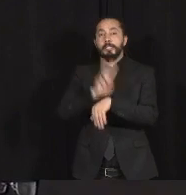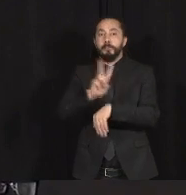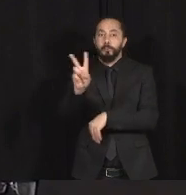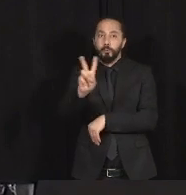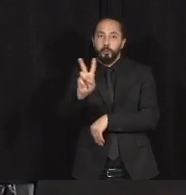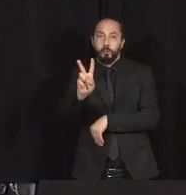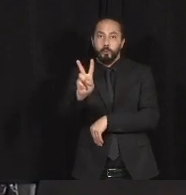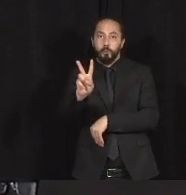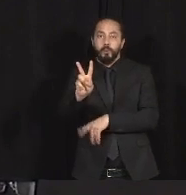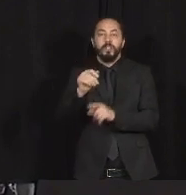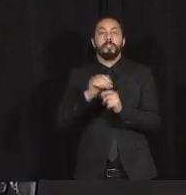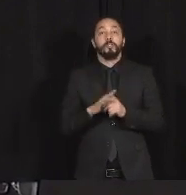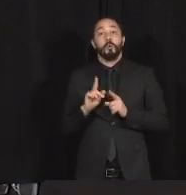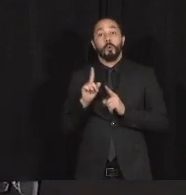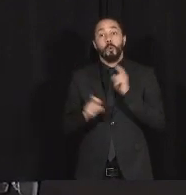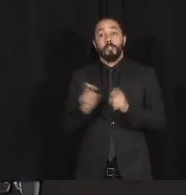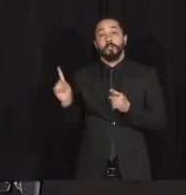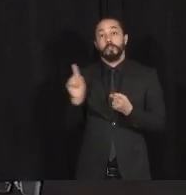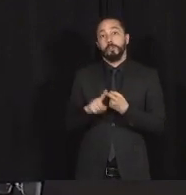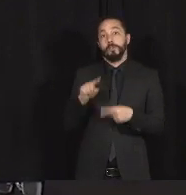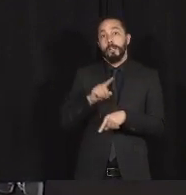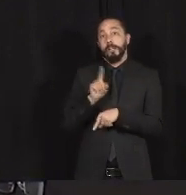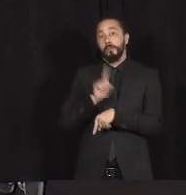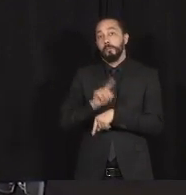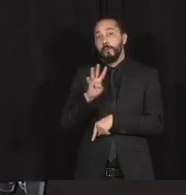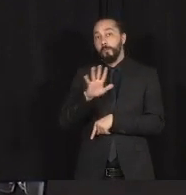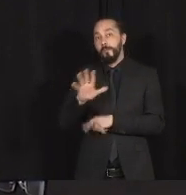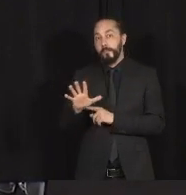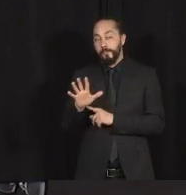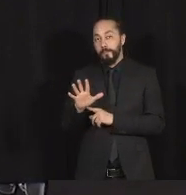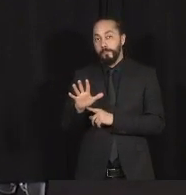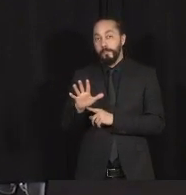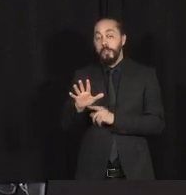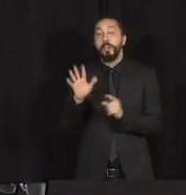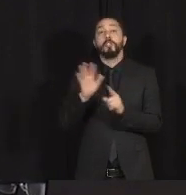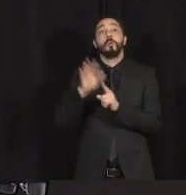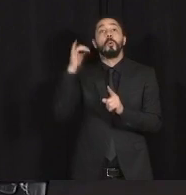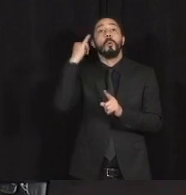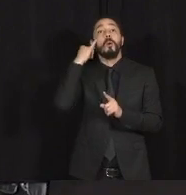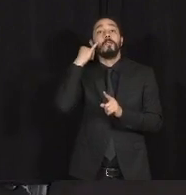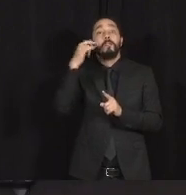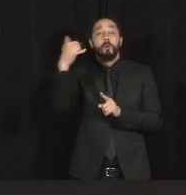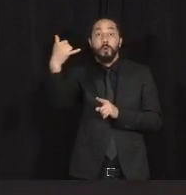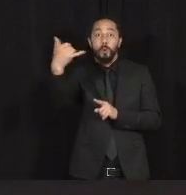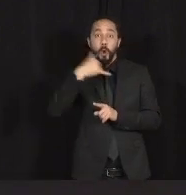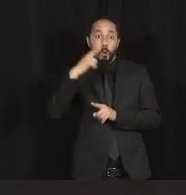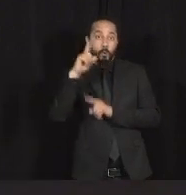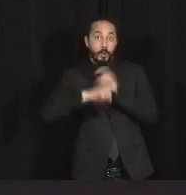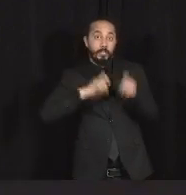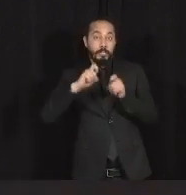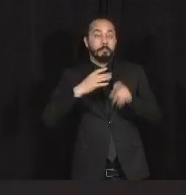remind the speakers, before you answer a question, please just say your name. And now we're going to open the lines